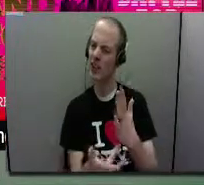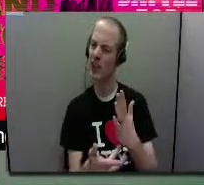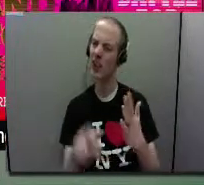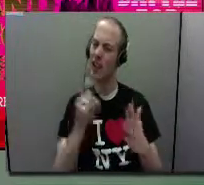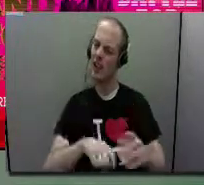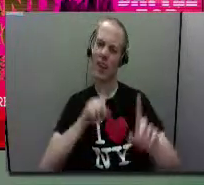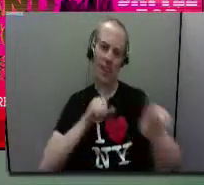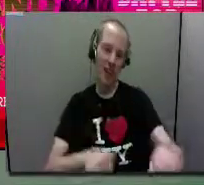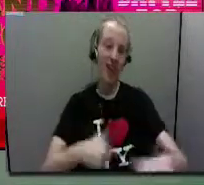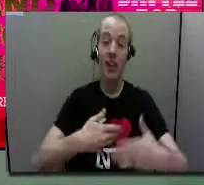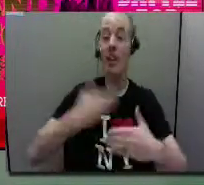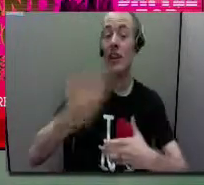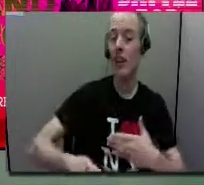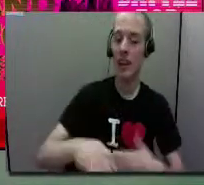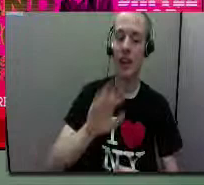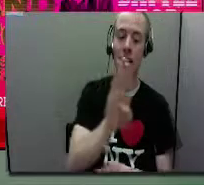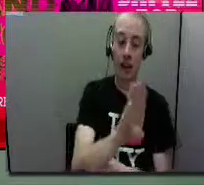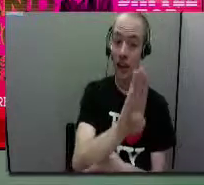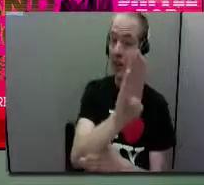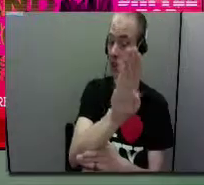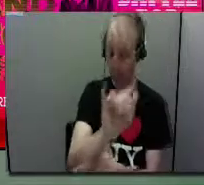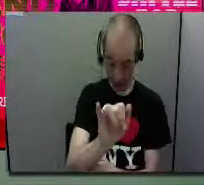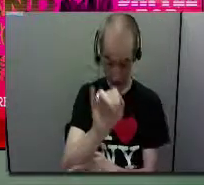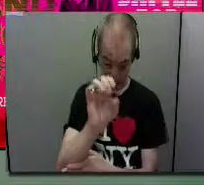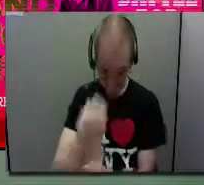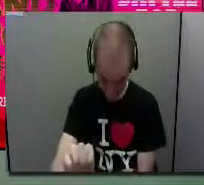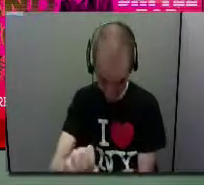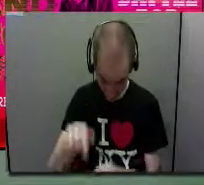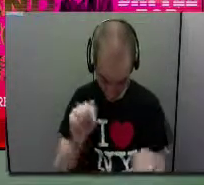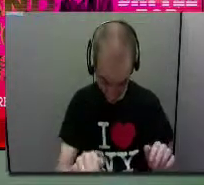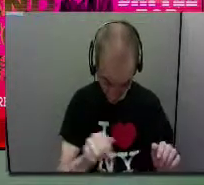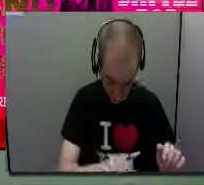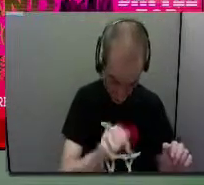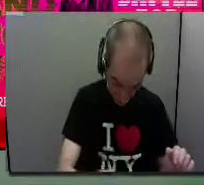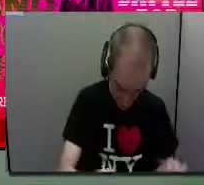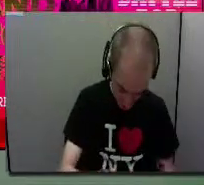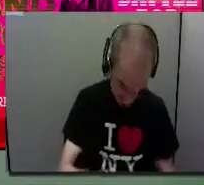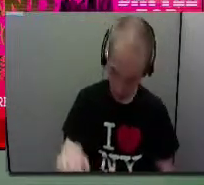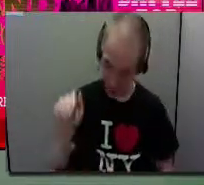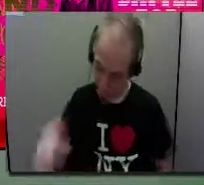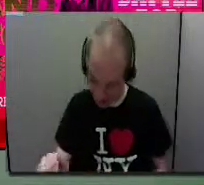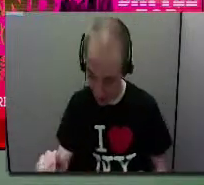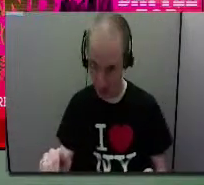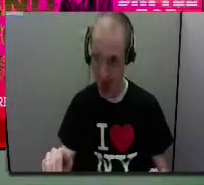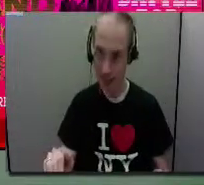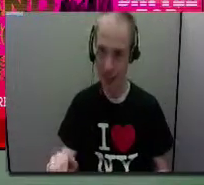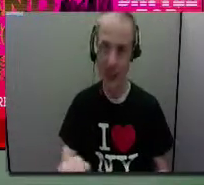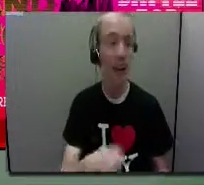react to next. BYE. Return.